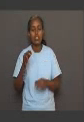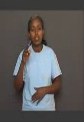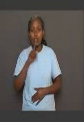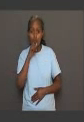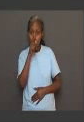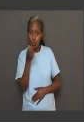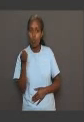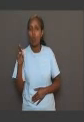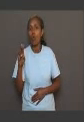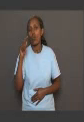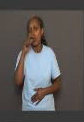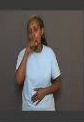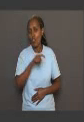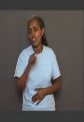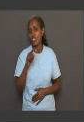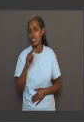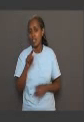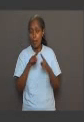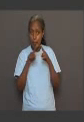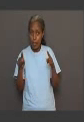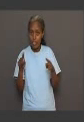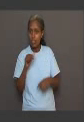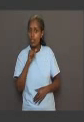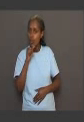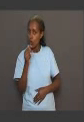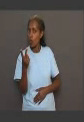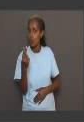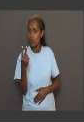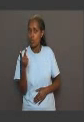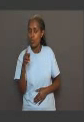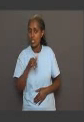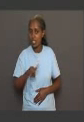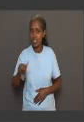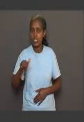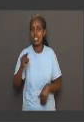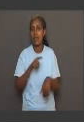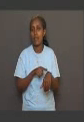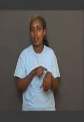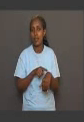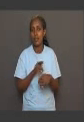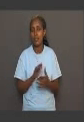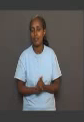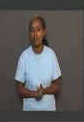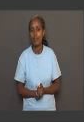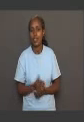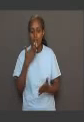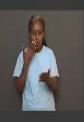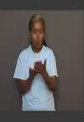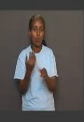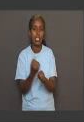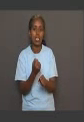true or false, but not both at the same time. Well